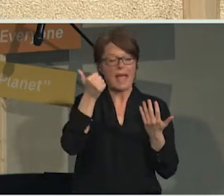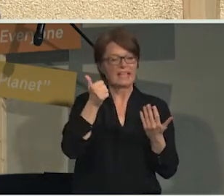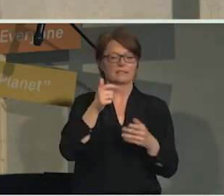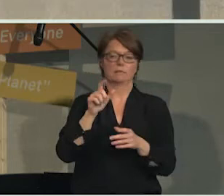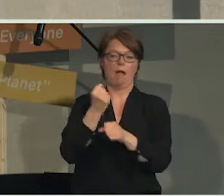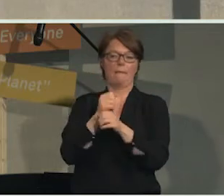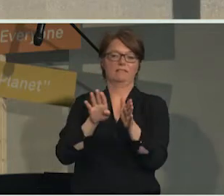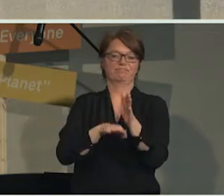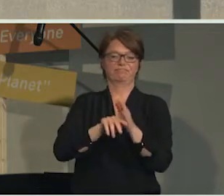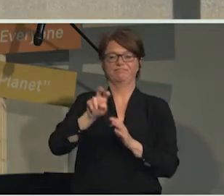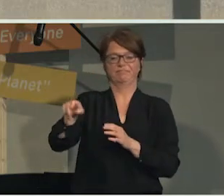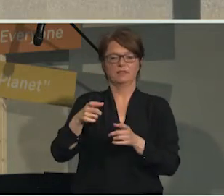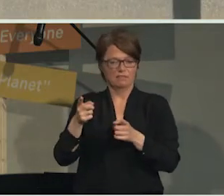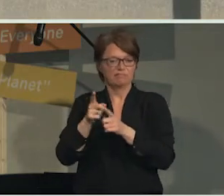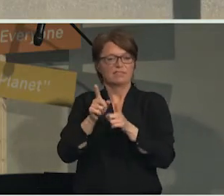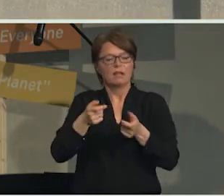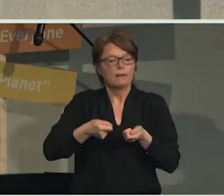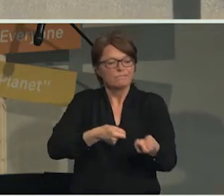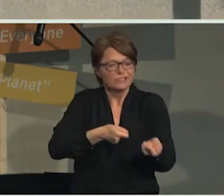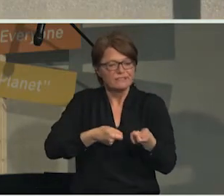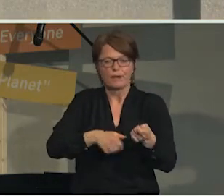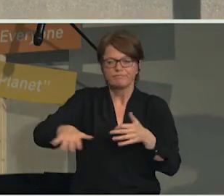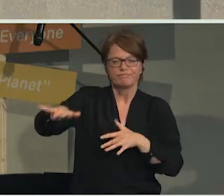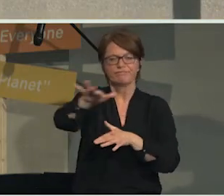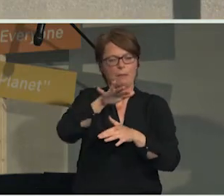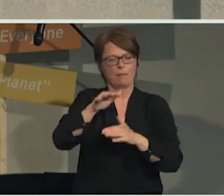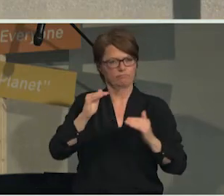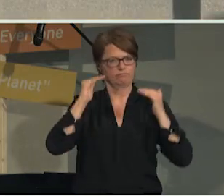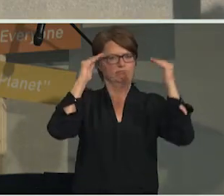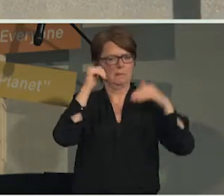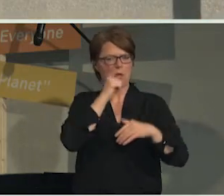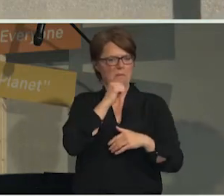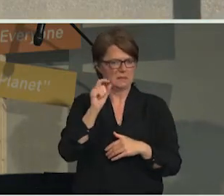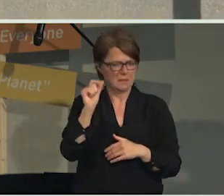me, you've seen them. They are what?